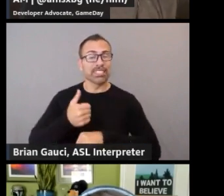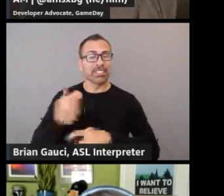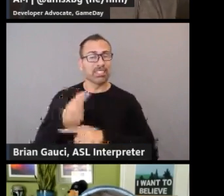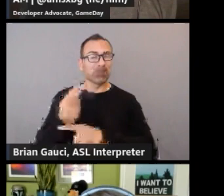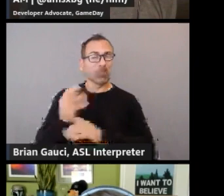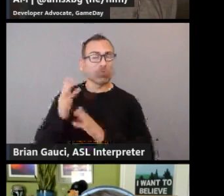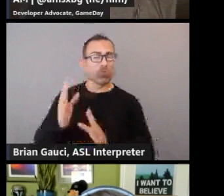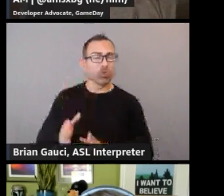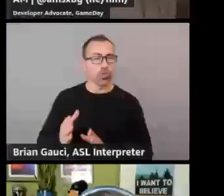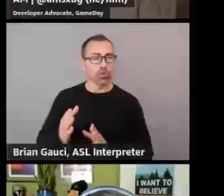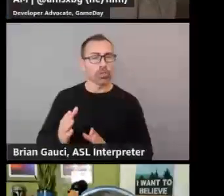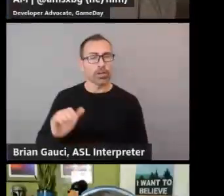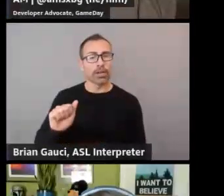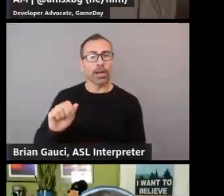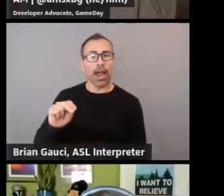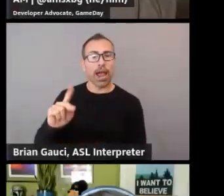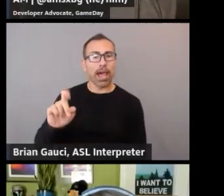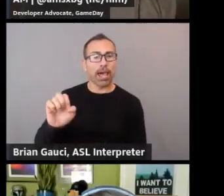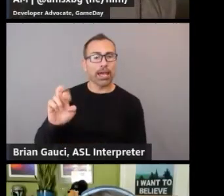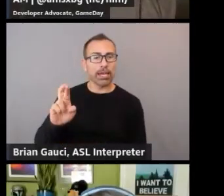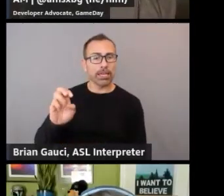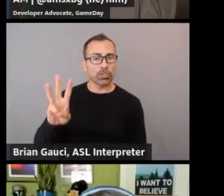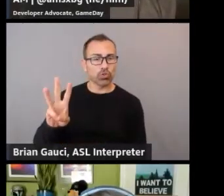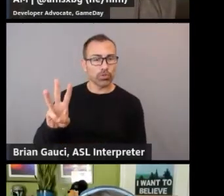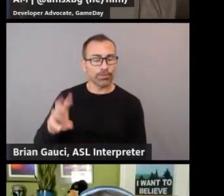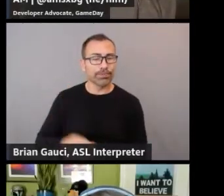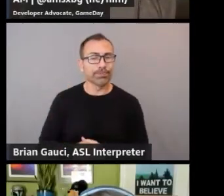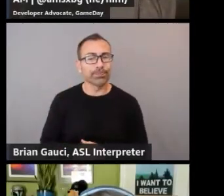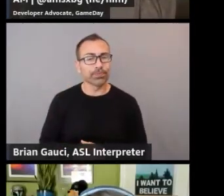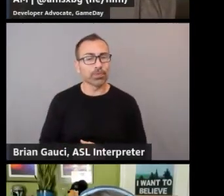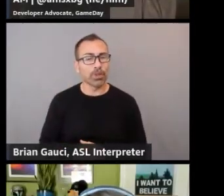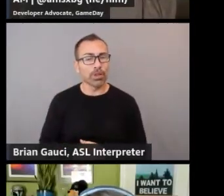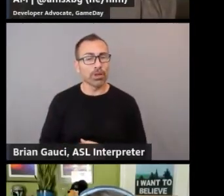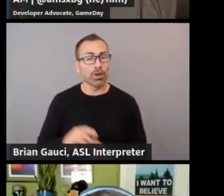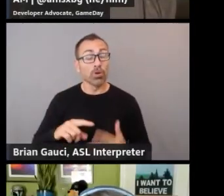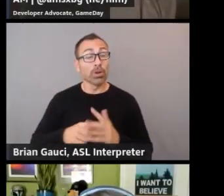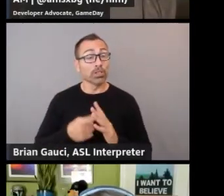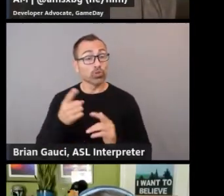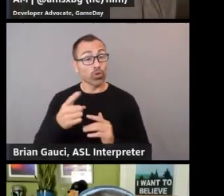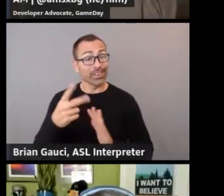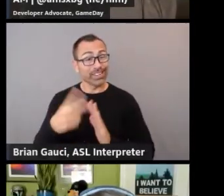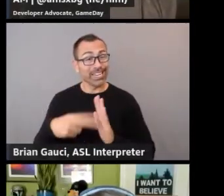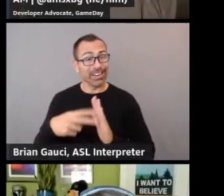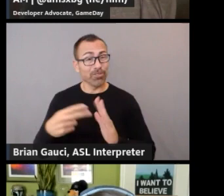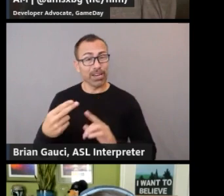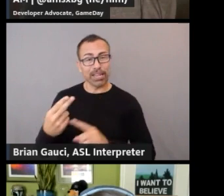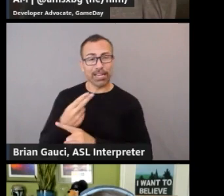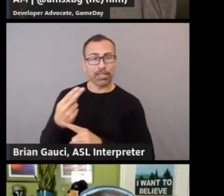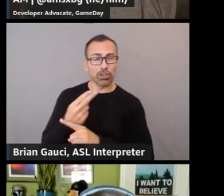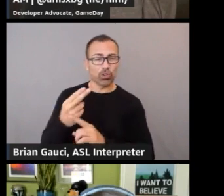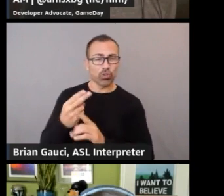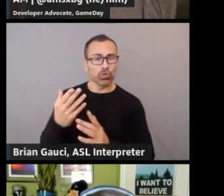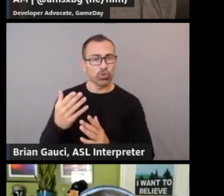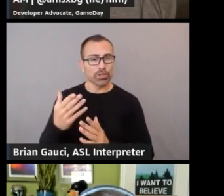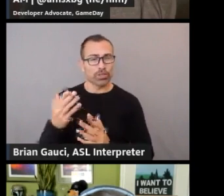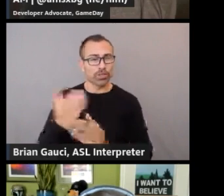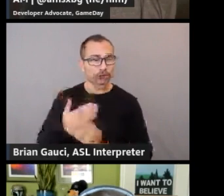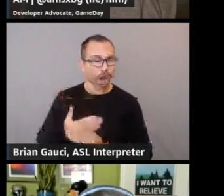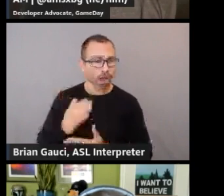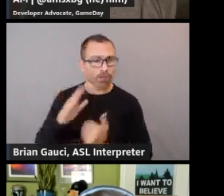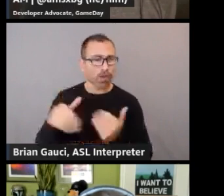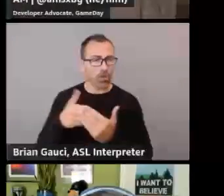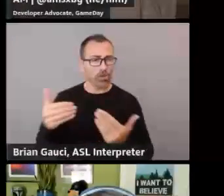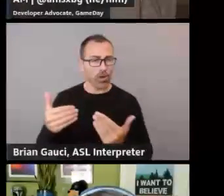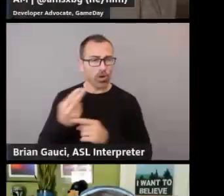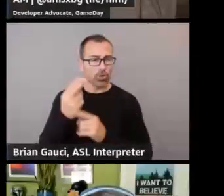user, Andrew. When I started up, I read in a sort of a user file of all of the users that have already been configured just